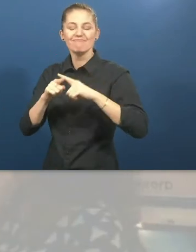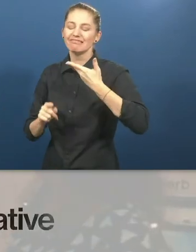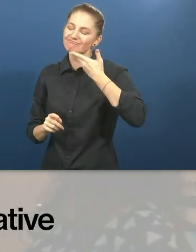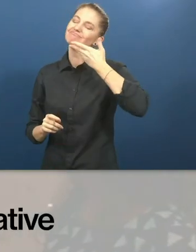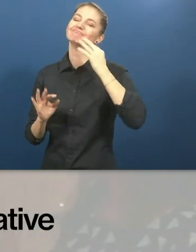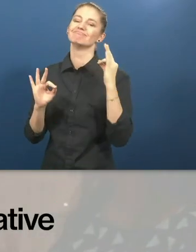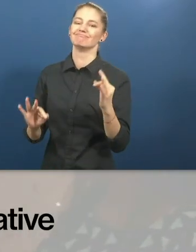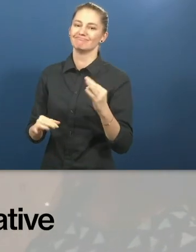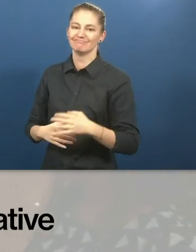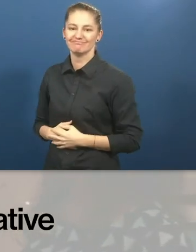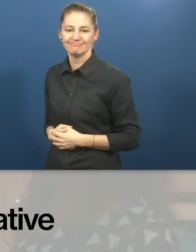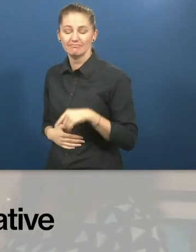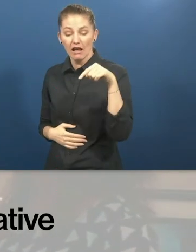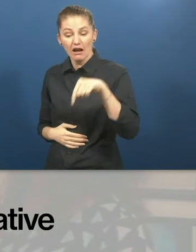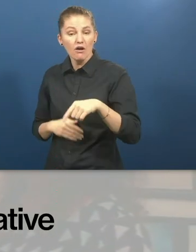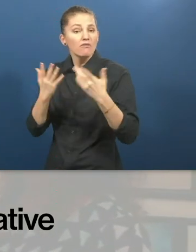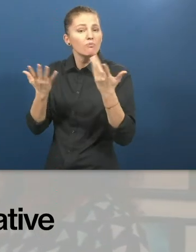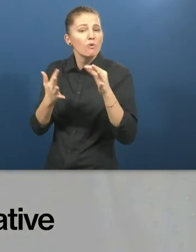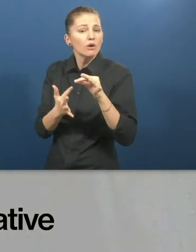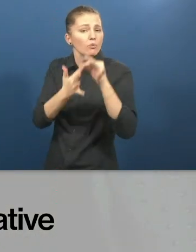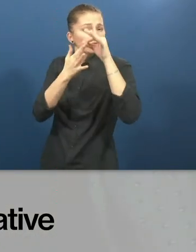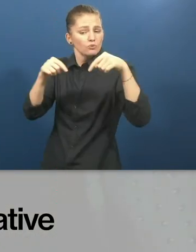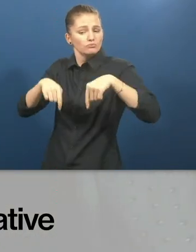What is unique and innovative about MITTI Cafe?